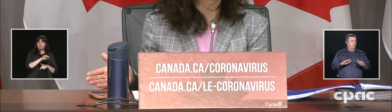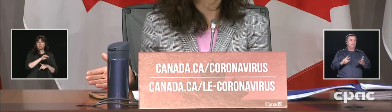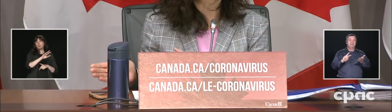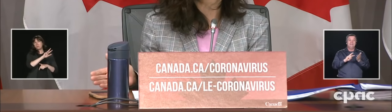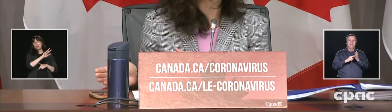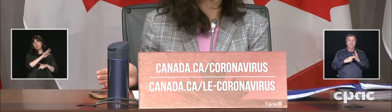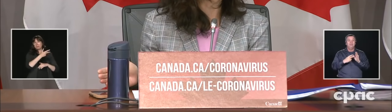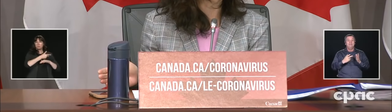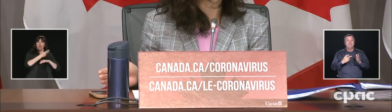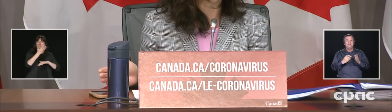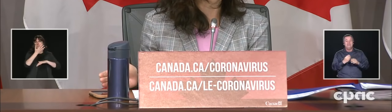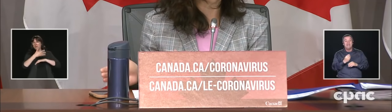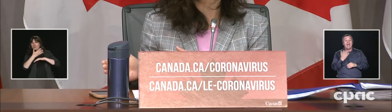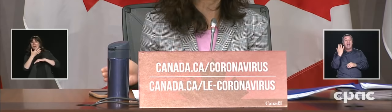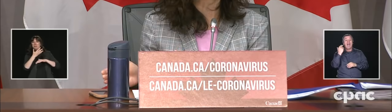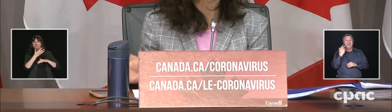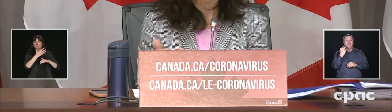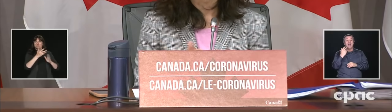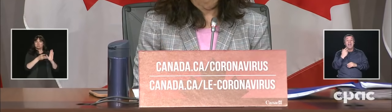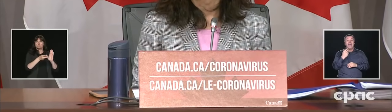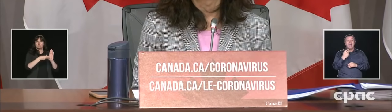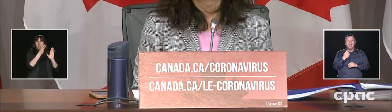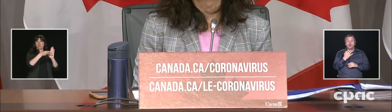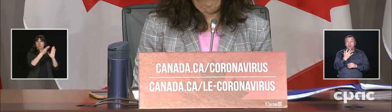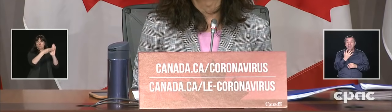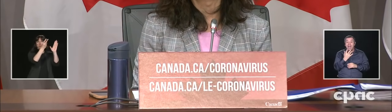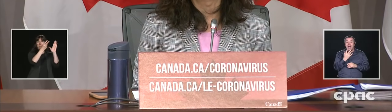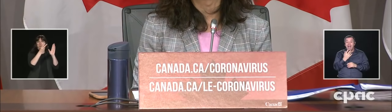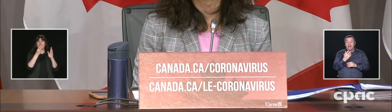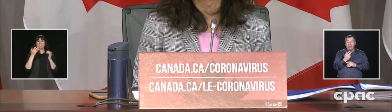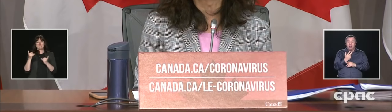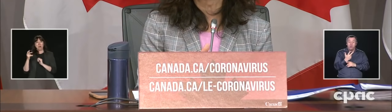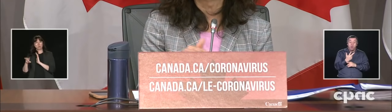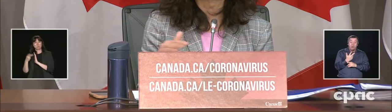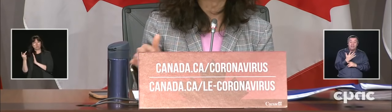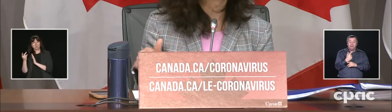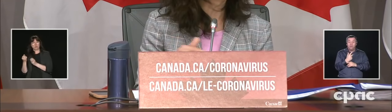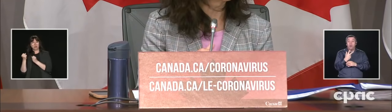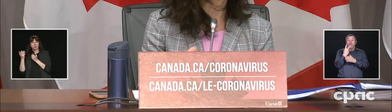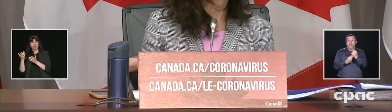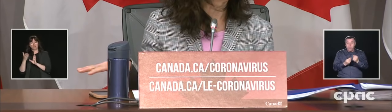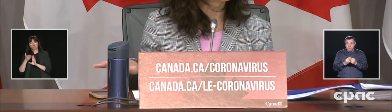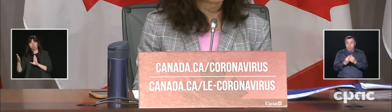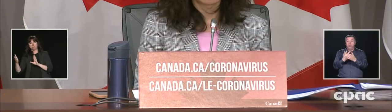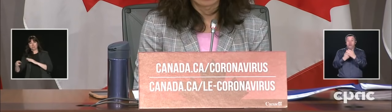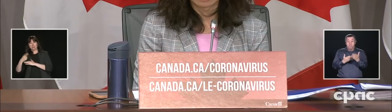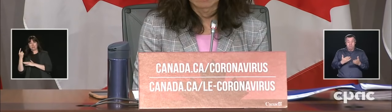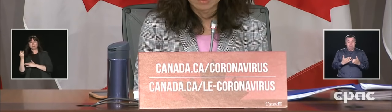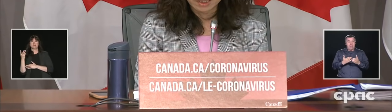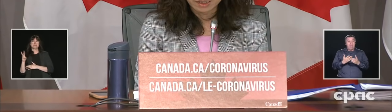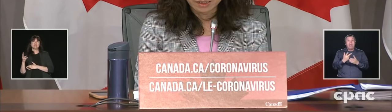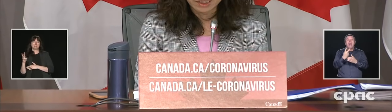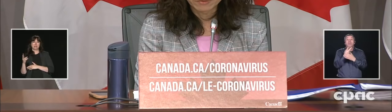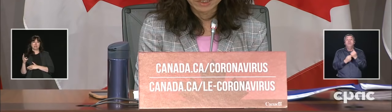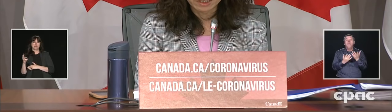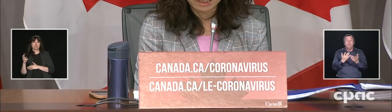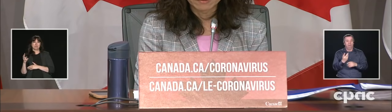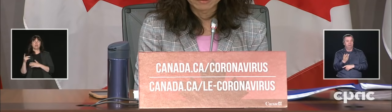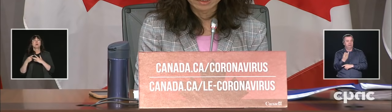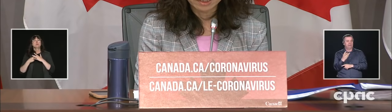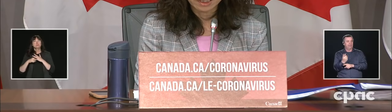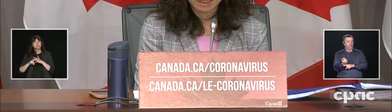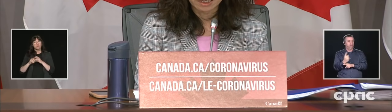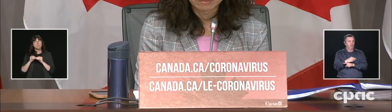to now closer to every 16. And the epidemic is slowing down in